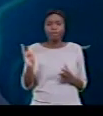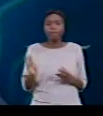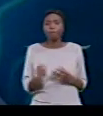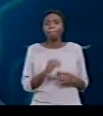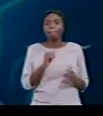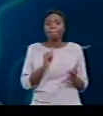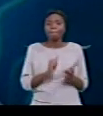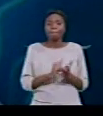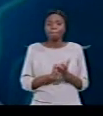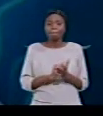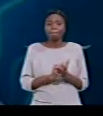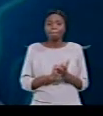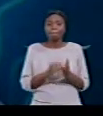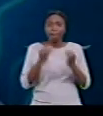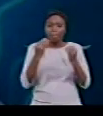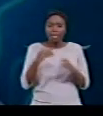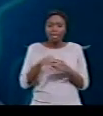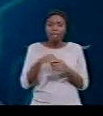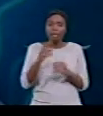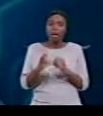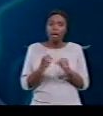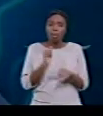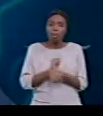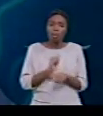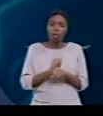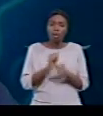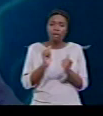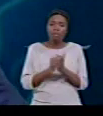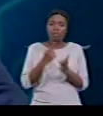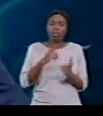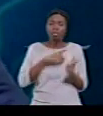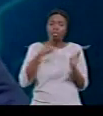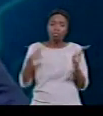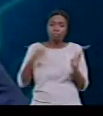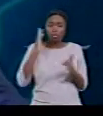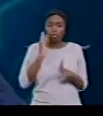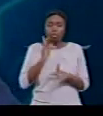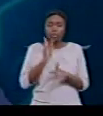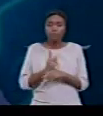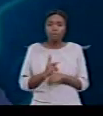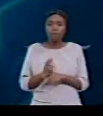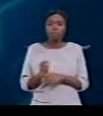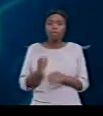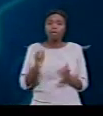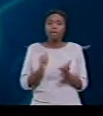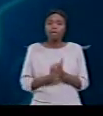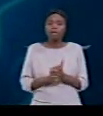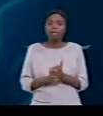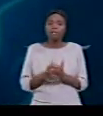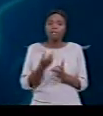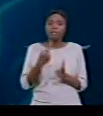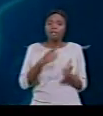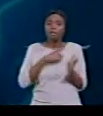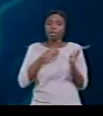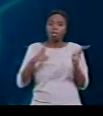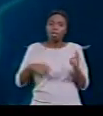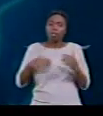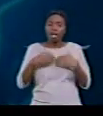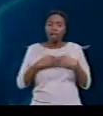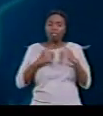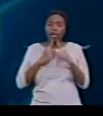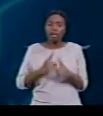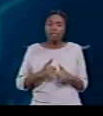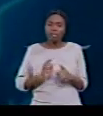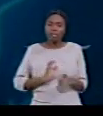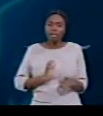in the world, that the Lord will keep them standing. The Lord has answered